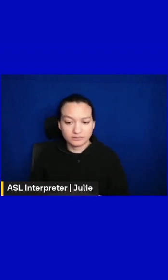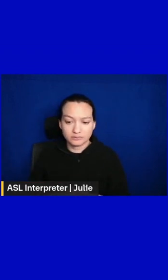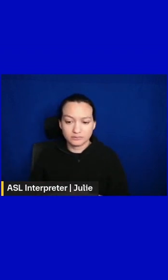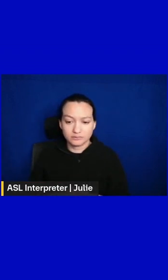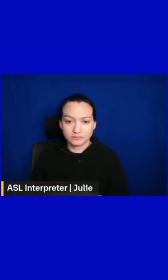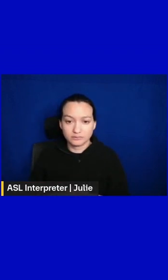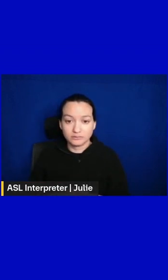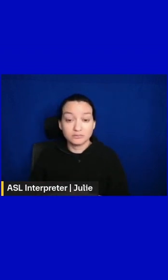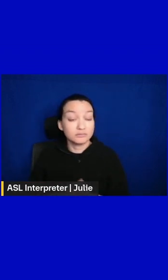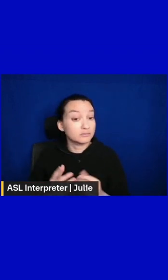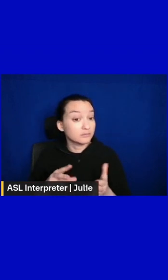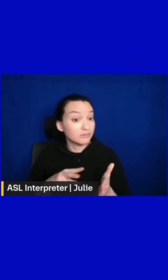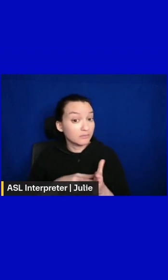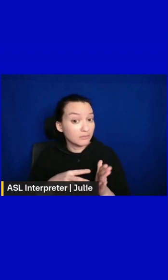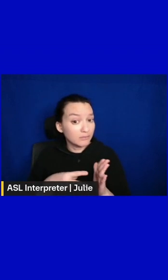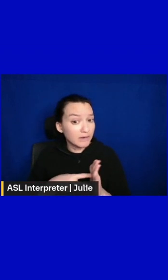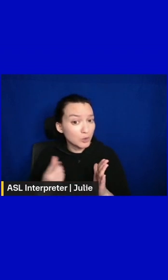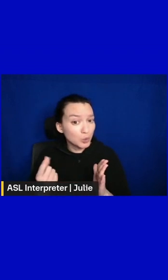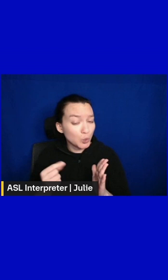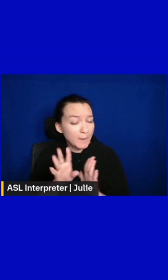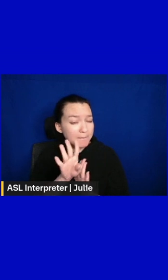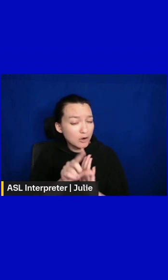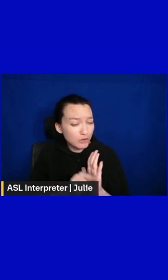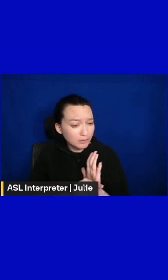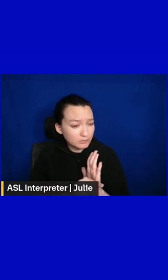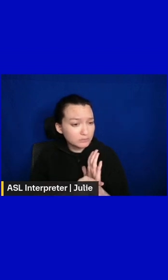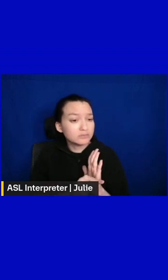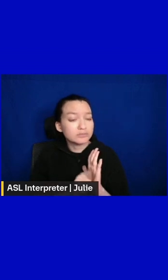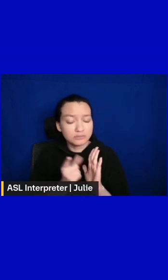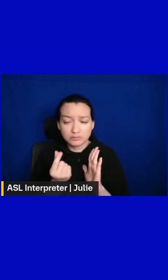And what this is doing in the background